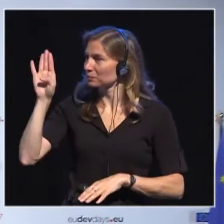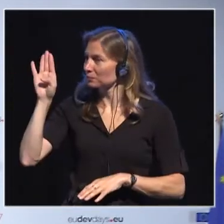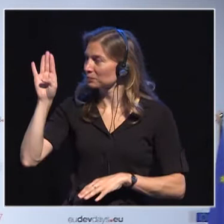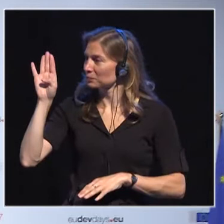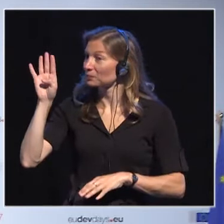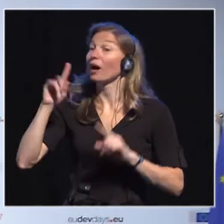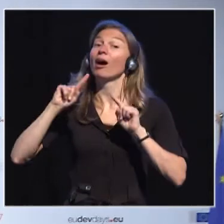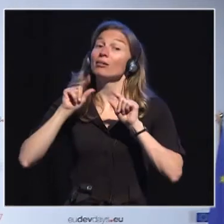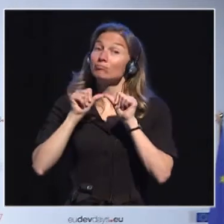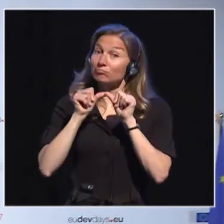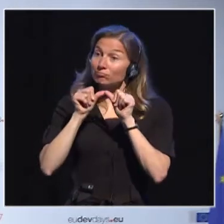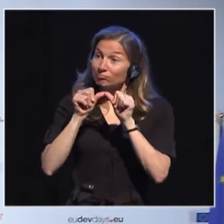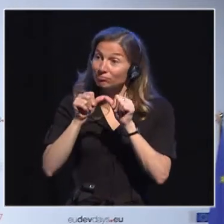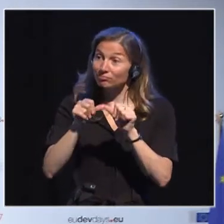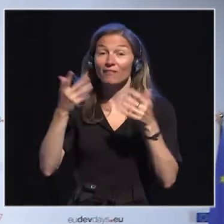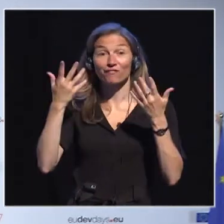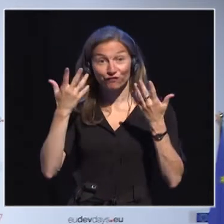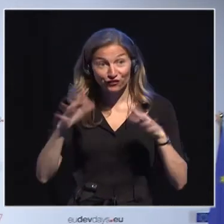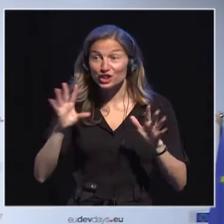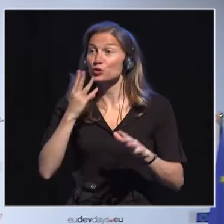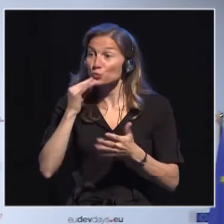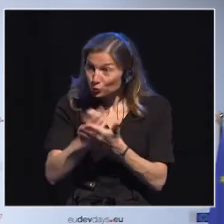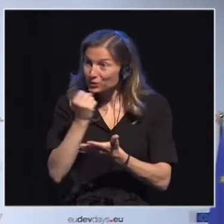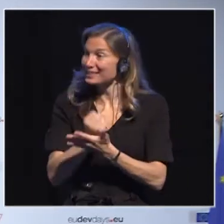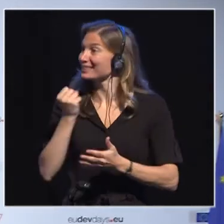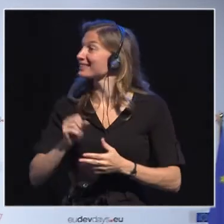Keep your hands up if you have used the EDD app.